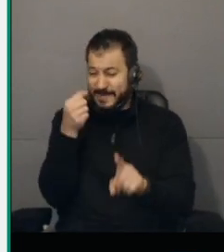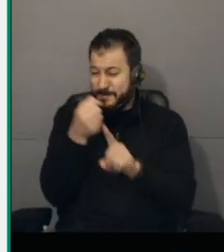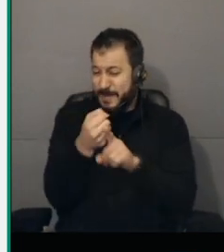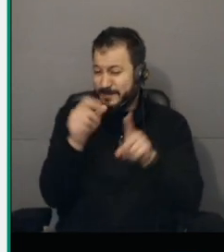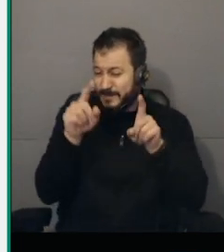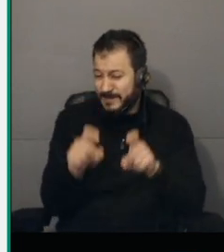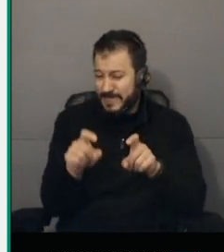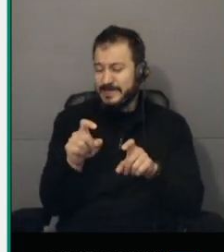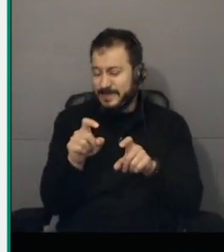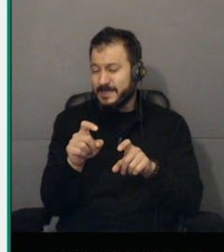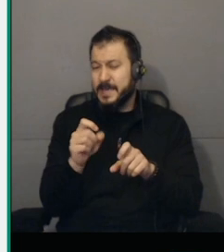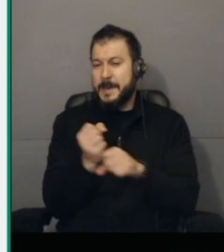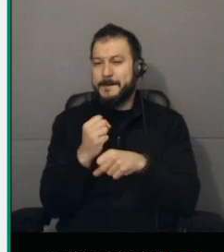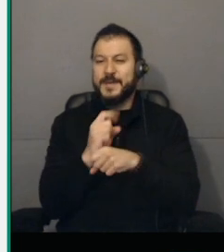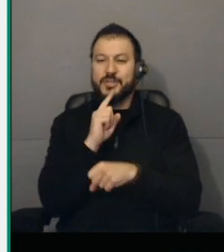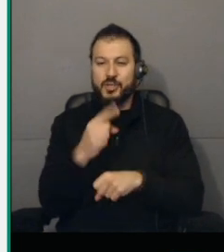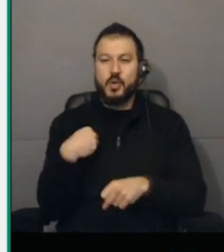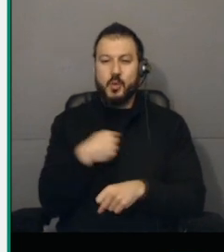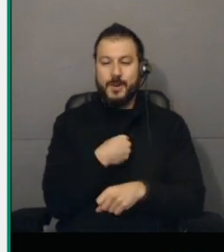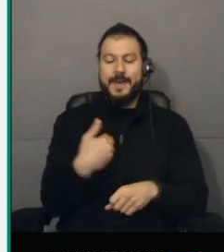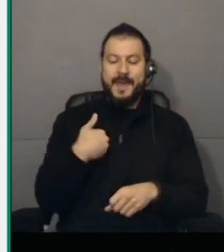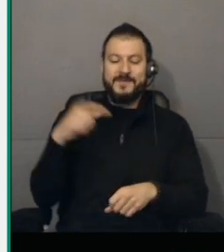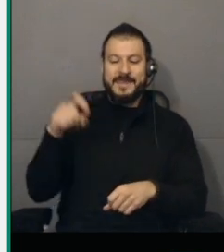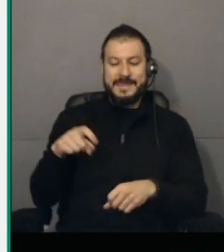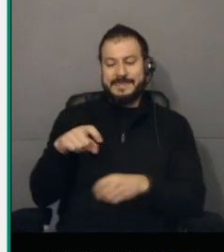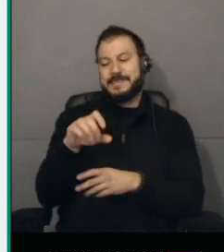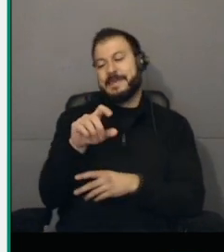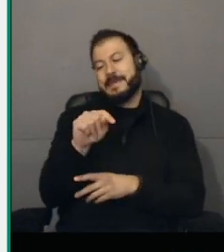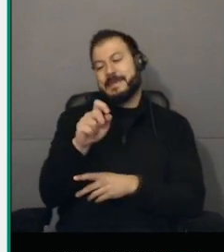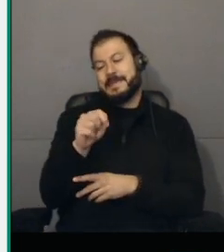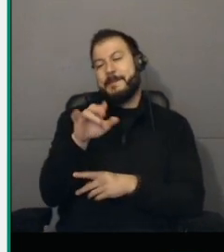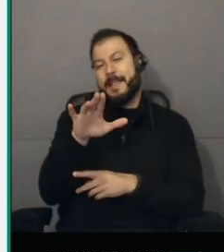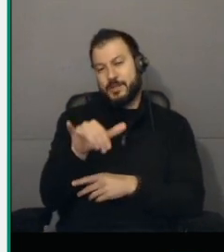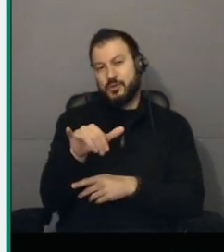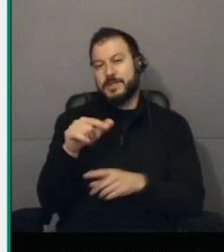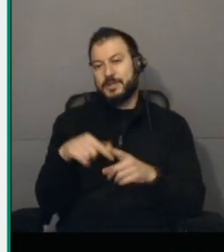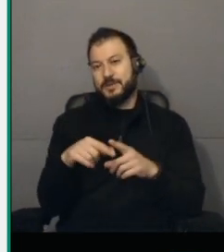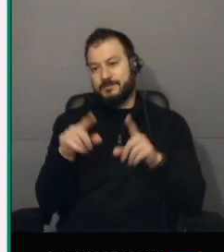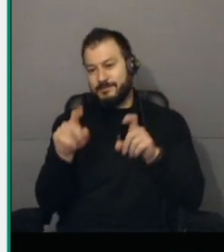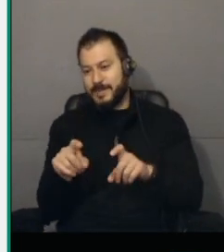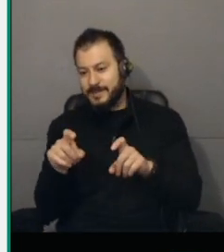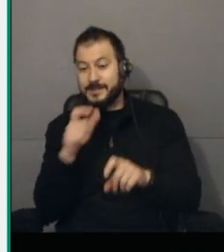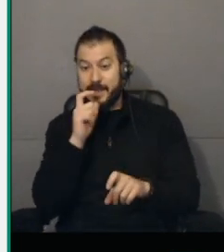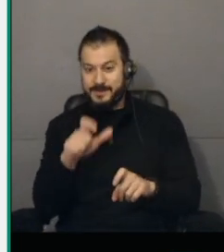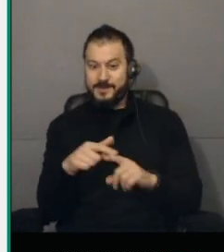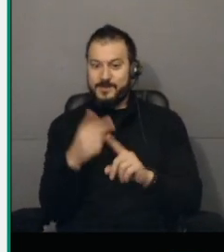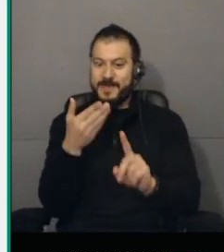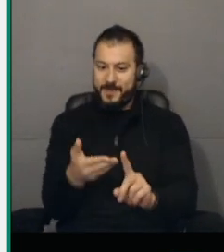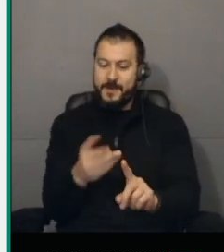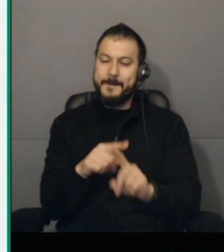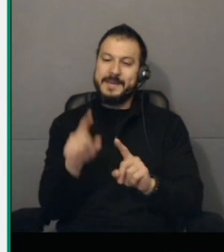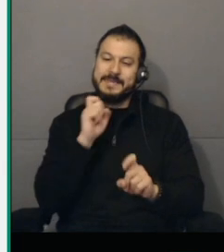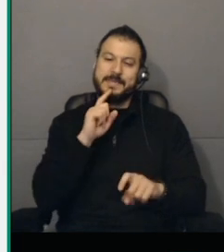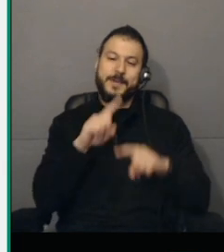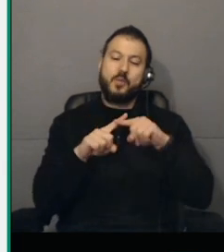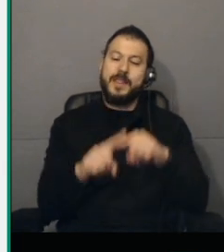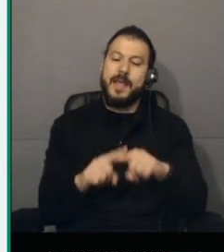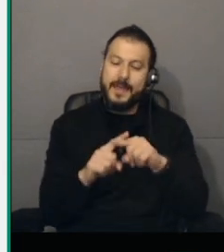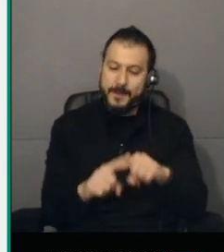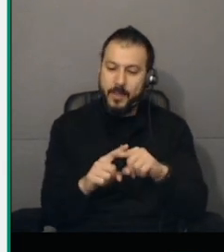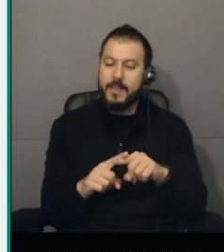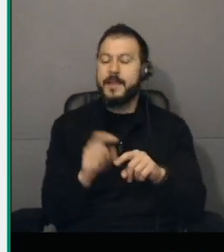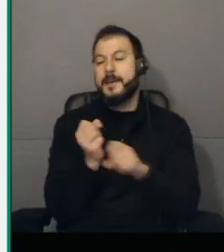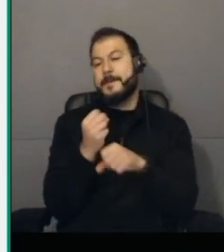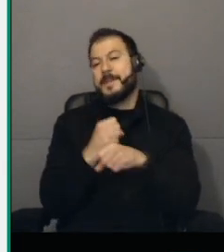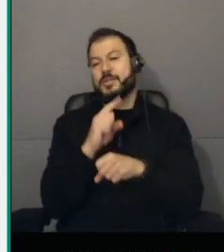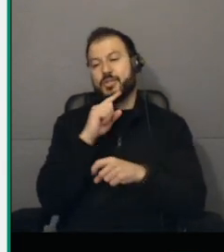test cases is making sure we actually have the necessary telemetry to address the test case. Not only does it need to exist, but it needs to be reliable, and we